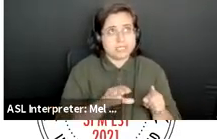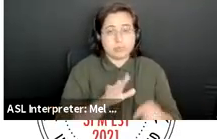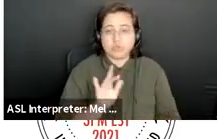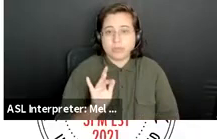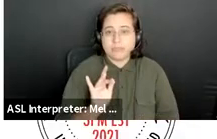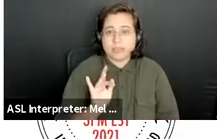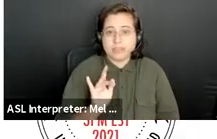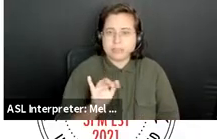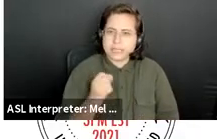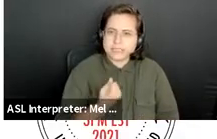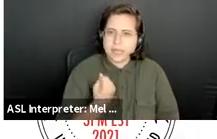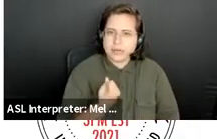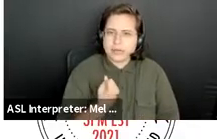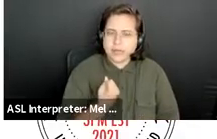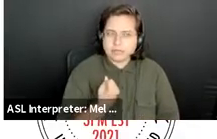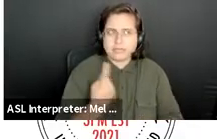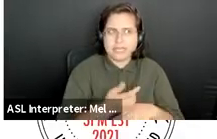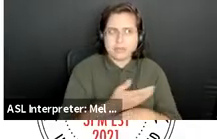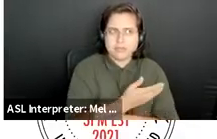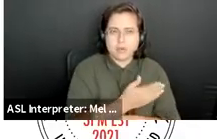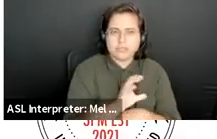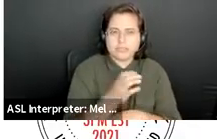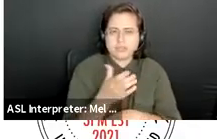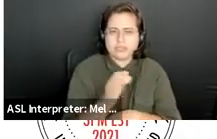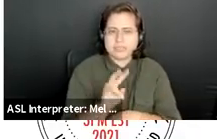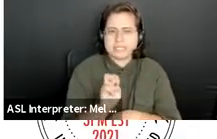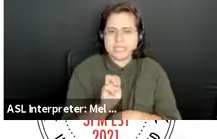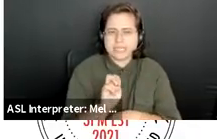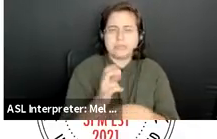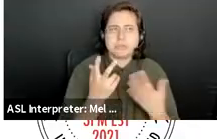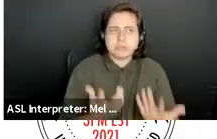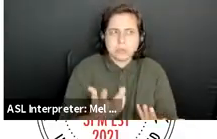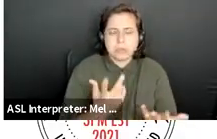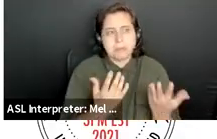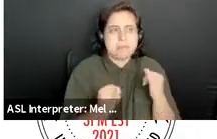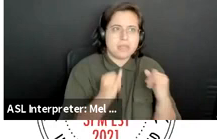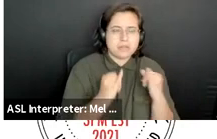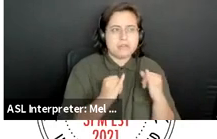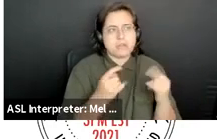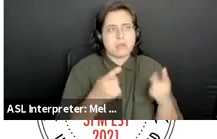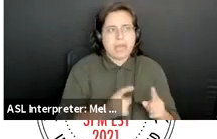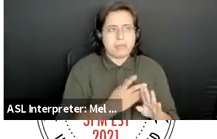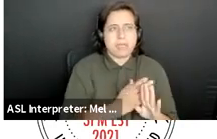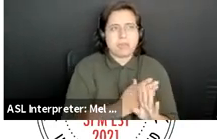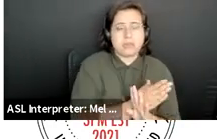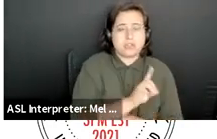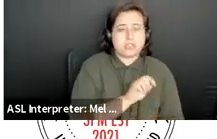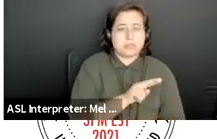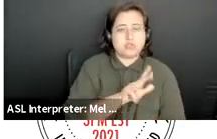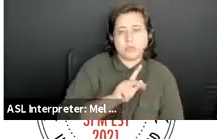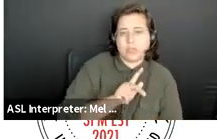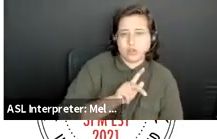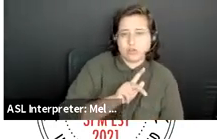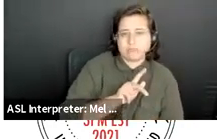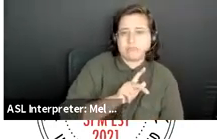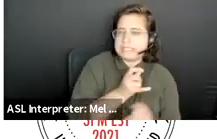but that's Saturday, and the day before is Christmas Eve. So let's say the interview has to happen no later than December 23rd. Okay,